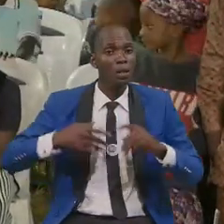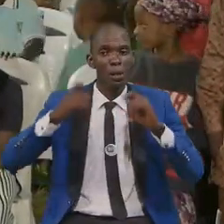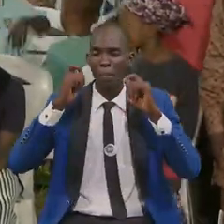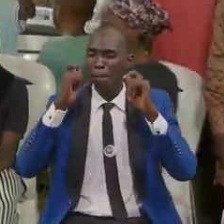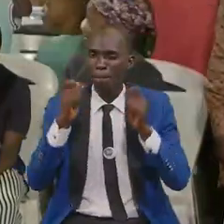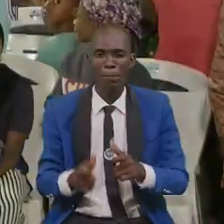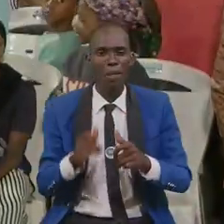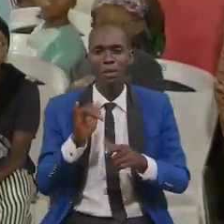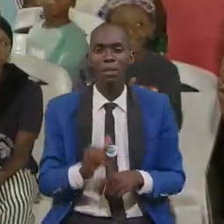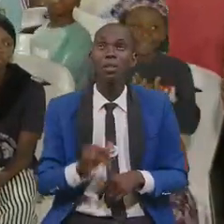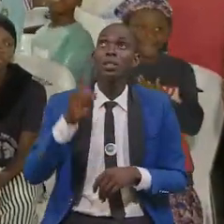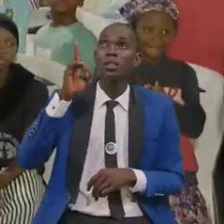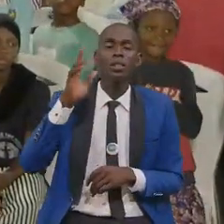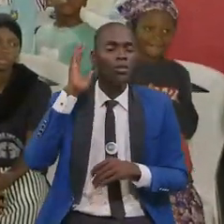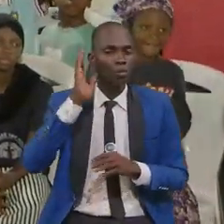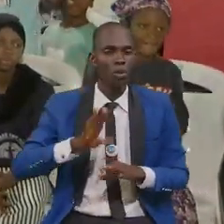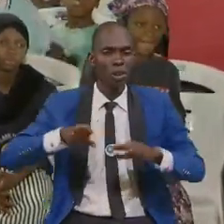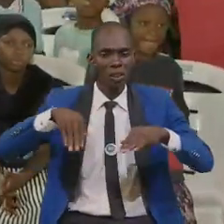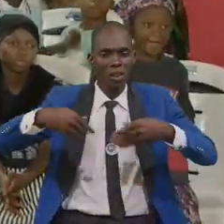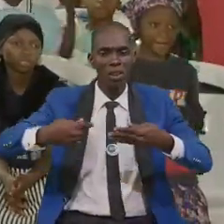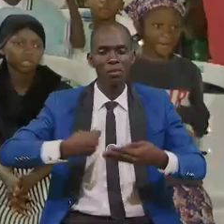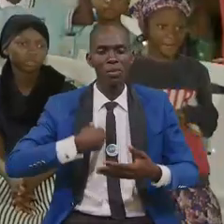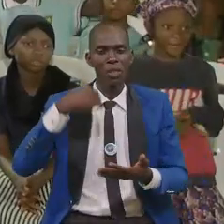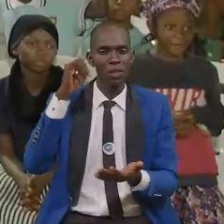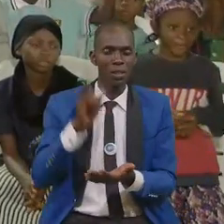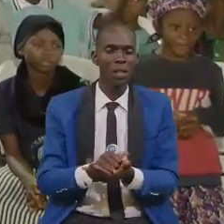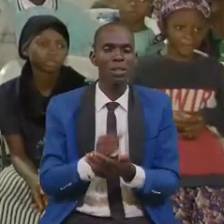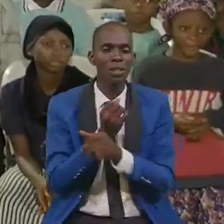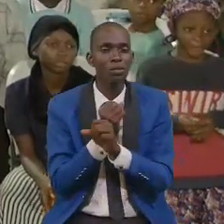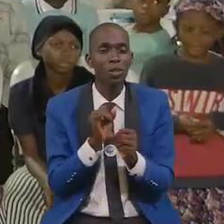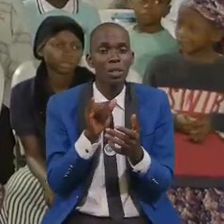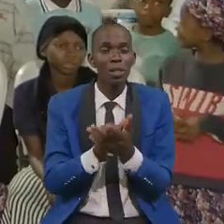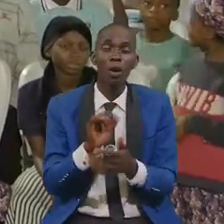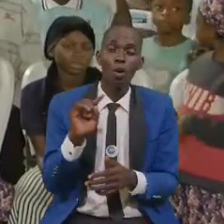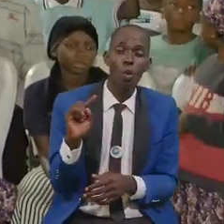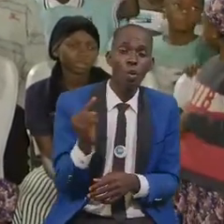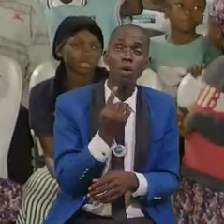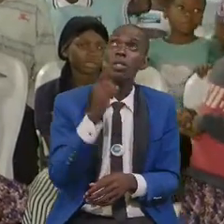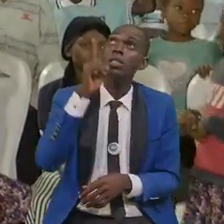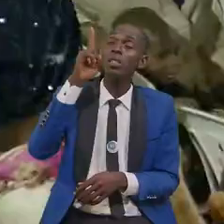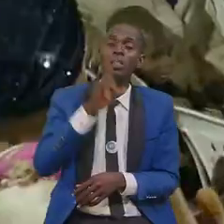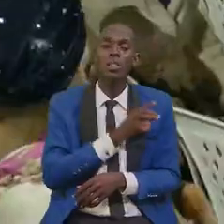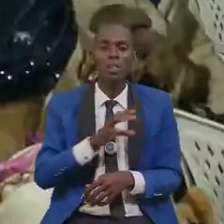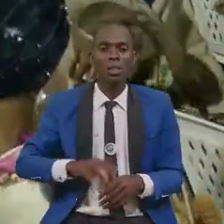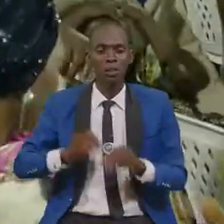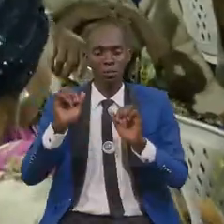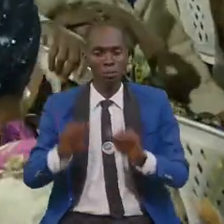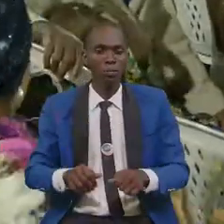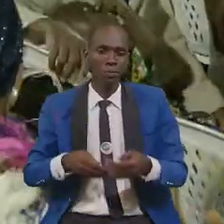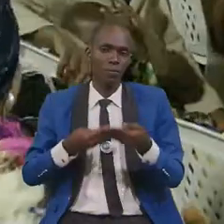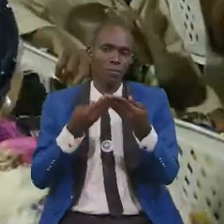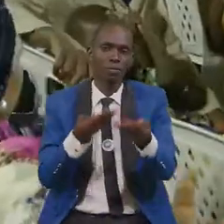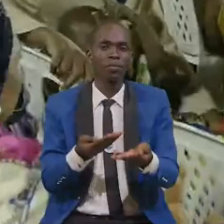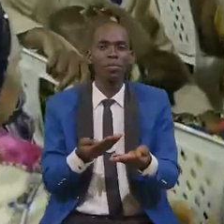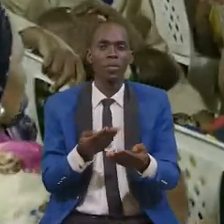to grant me that salvation which only He, Christ, can give. Keep the hand